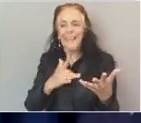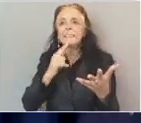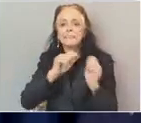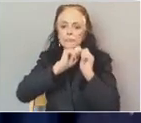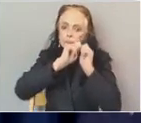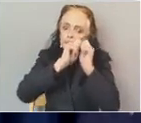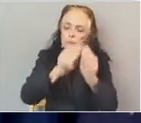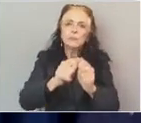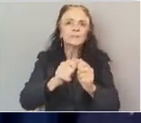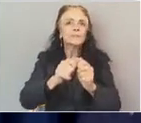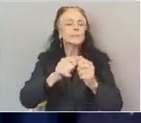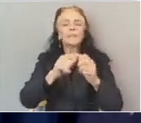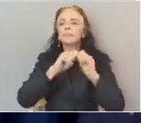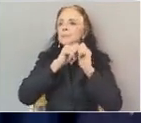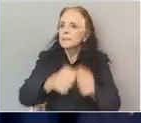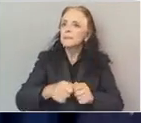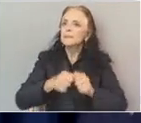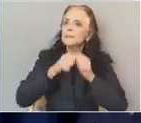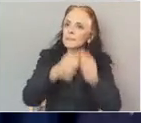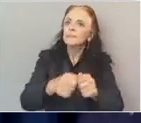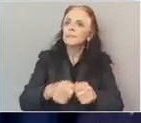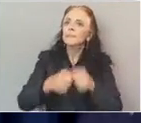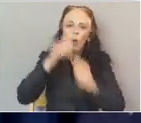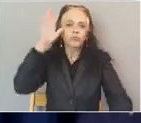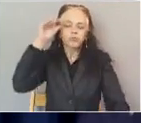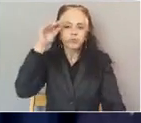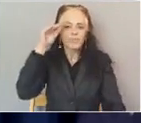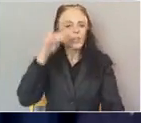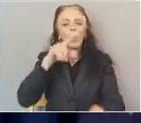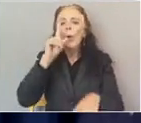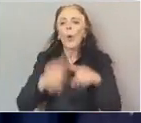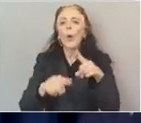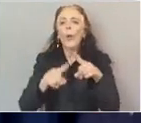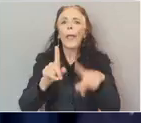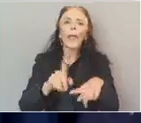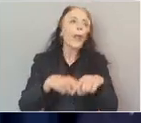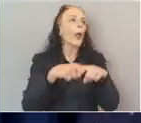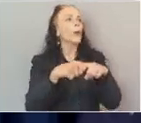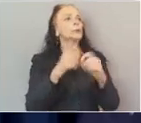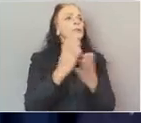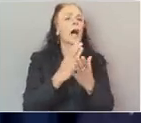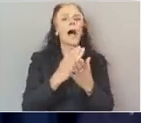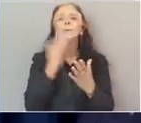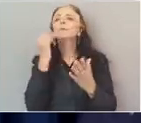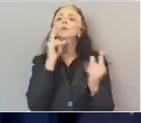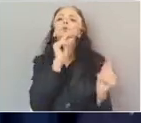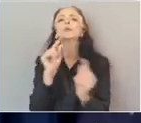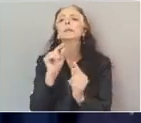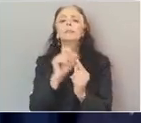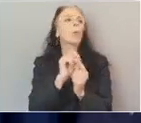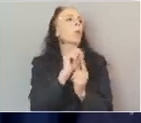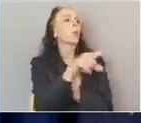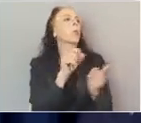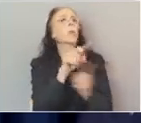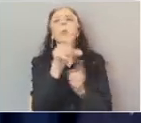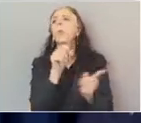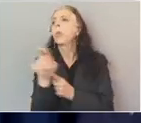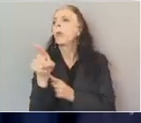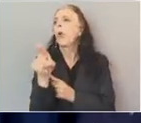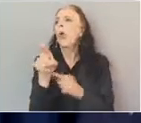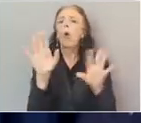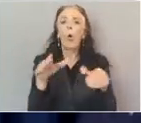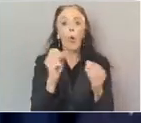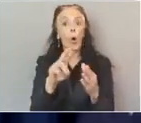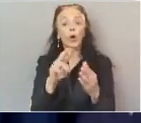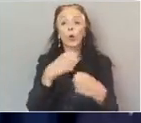it with a tweet. You can't create a distraction and hope it'll go away. It doesn't go